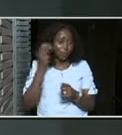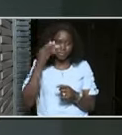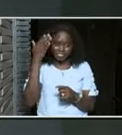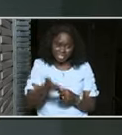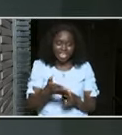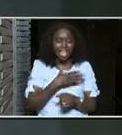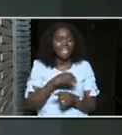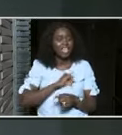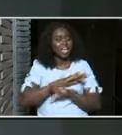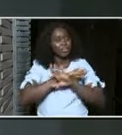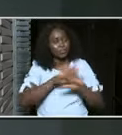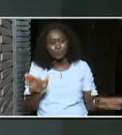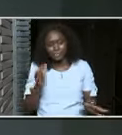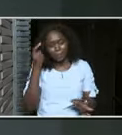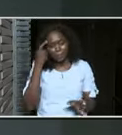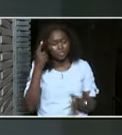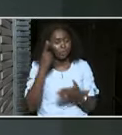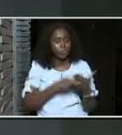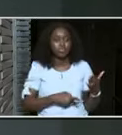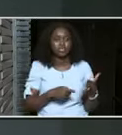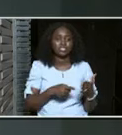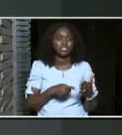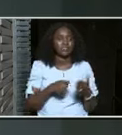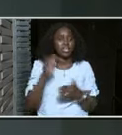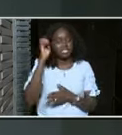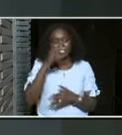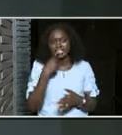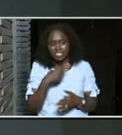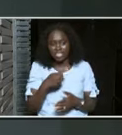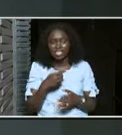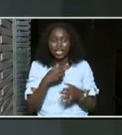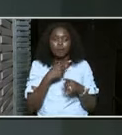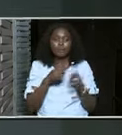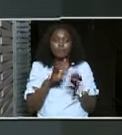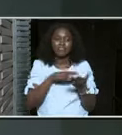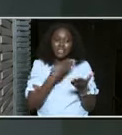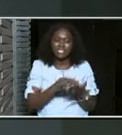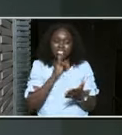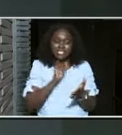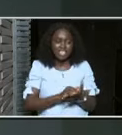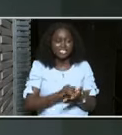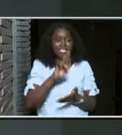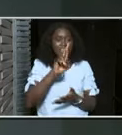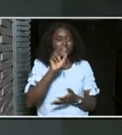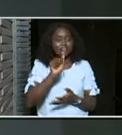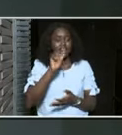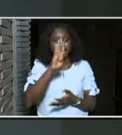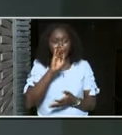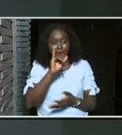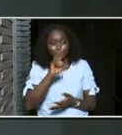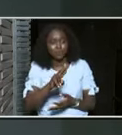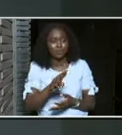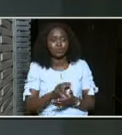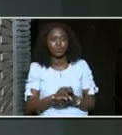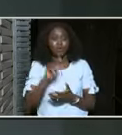I don't mind whatever I will say, but the fact of the matter is that Rabiu Kwankwaso never borrowed one